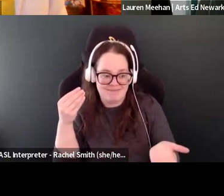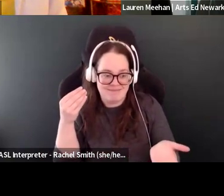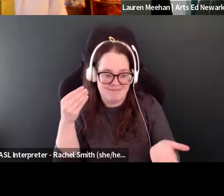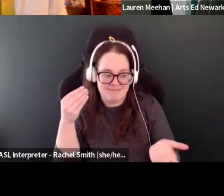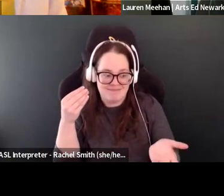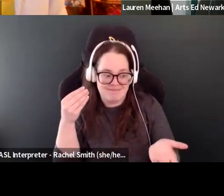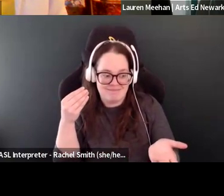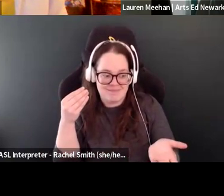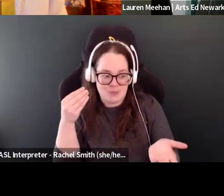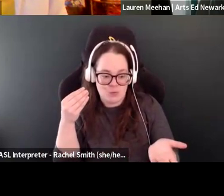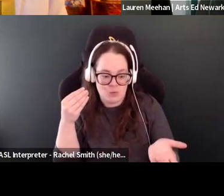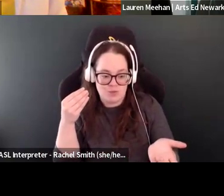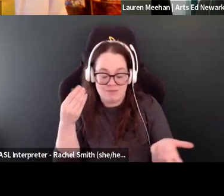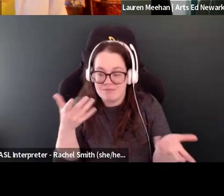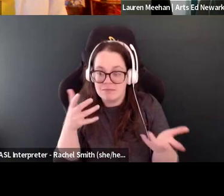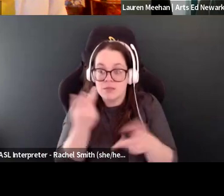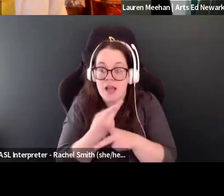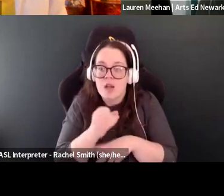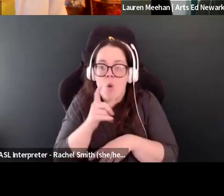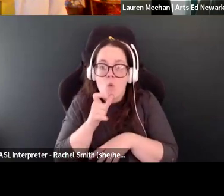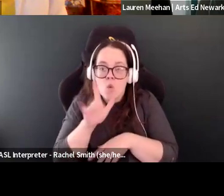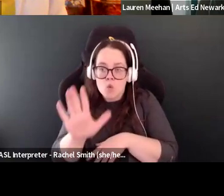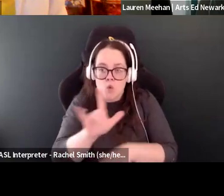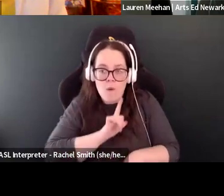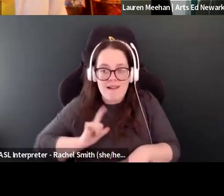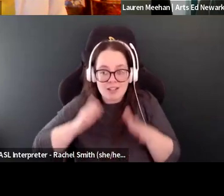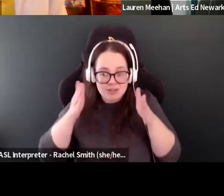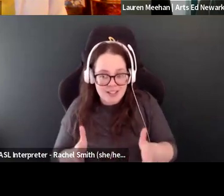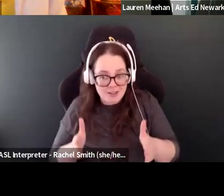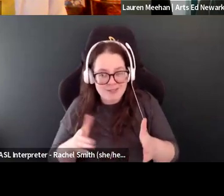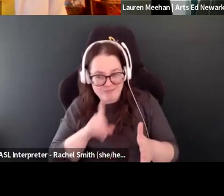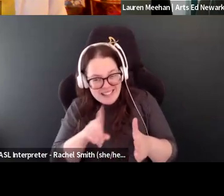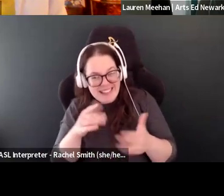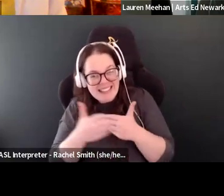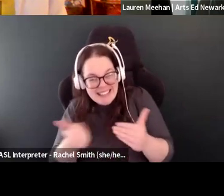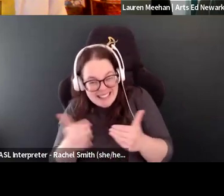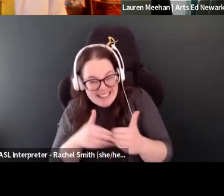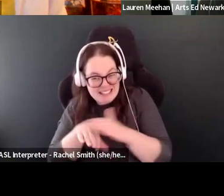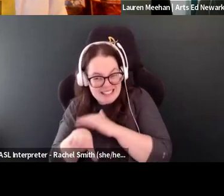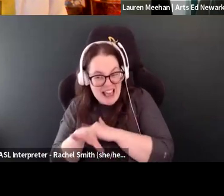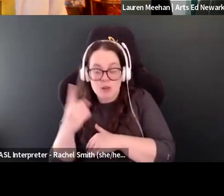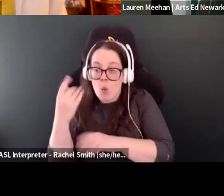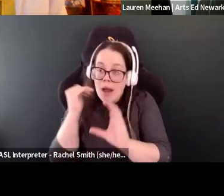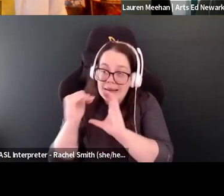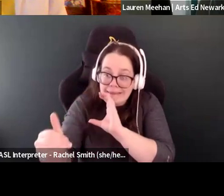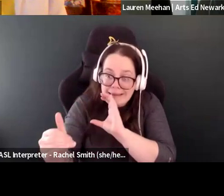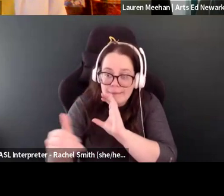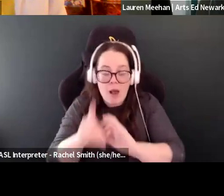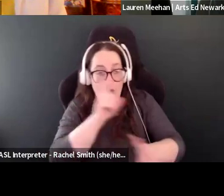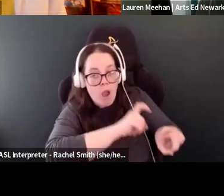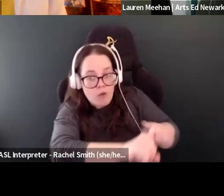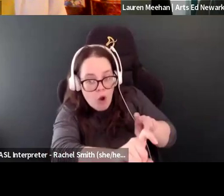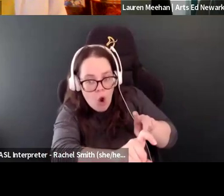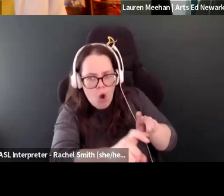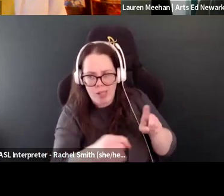finding out who your legislators are. They're really easily accessible. They're an email away, they're a phone call away.